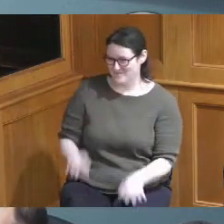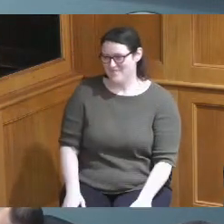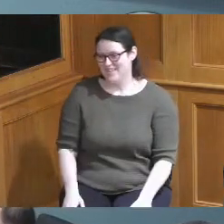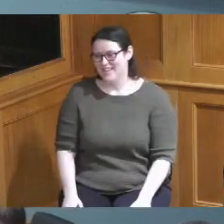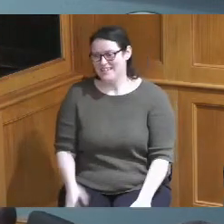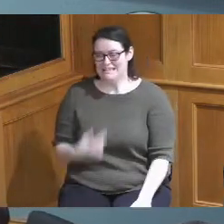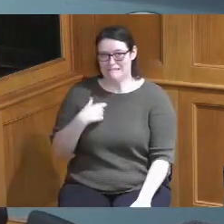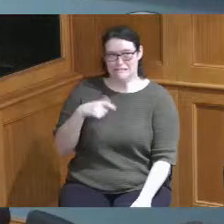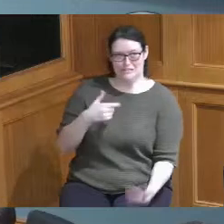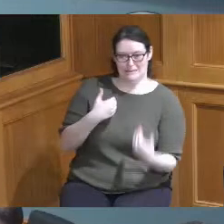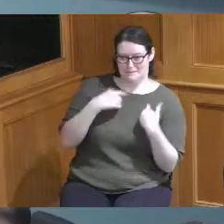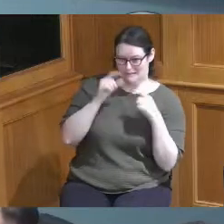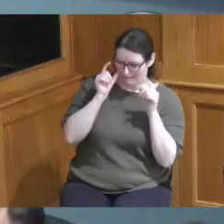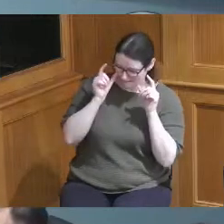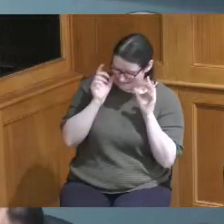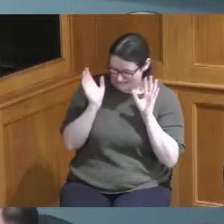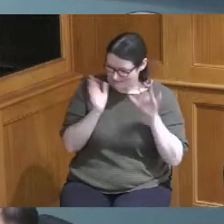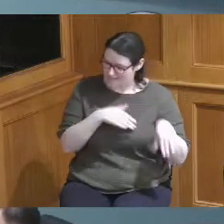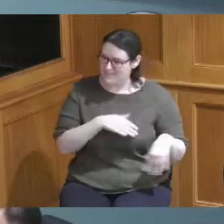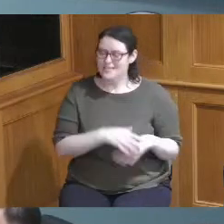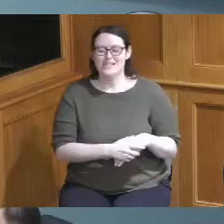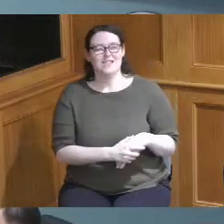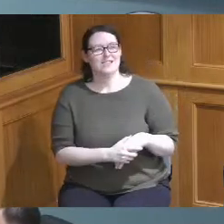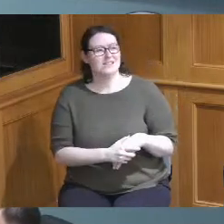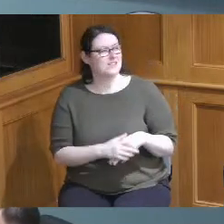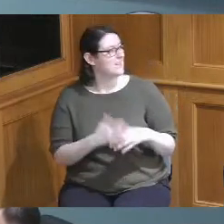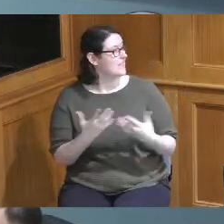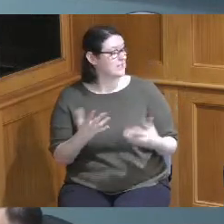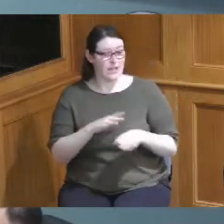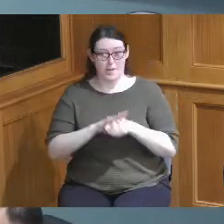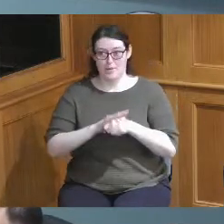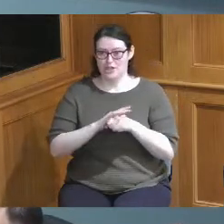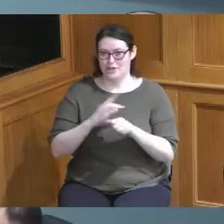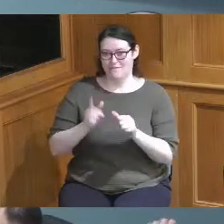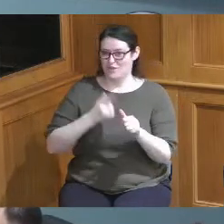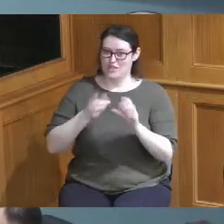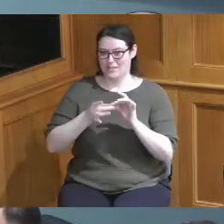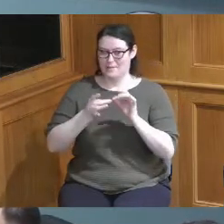I should have it. It's a lot of pressure to be first here.